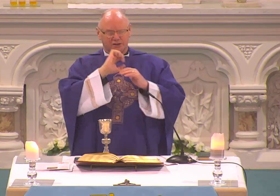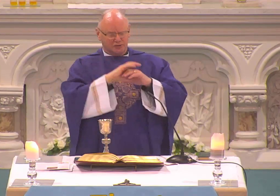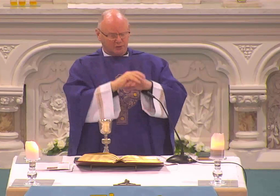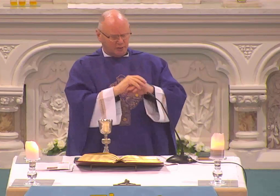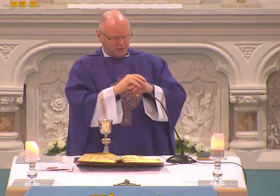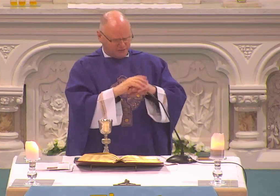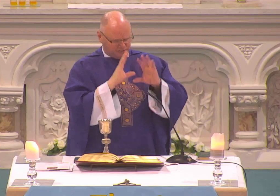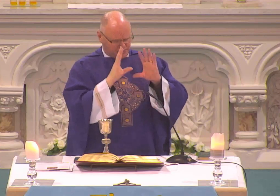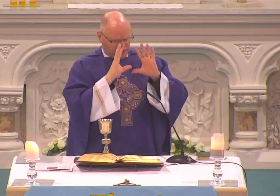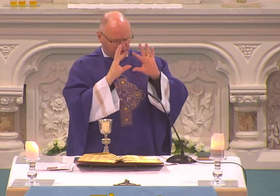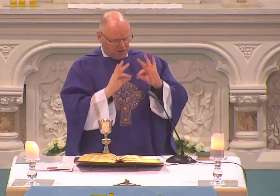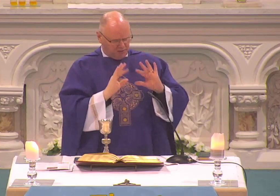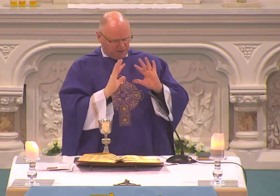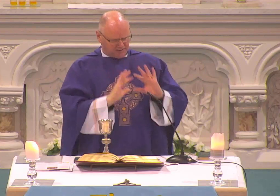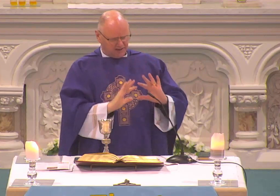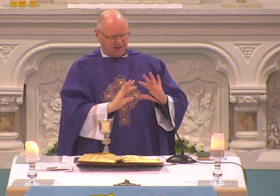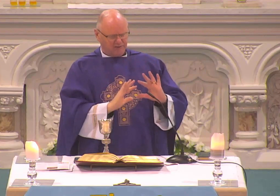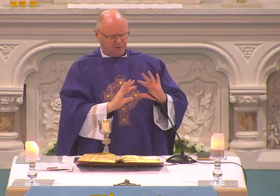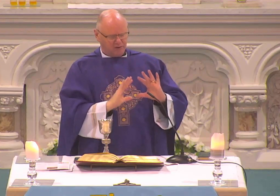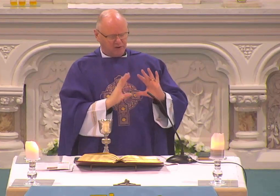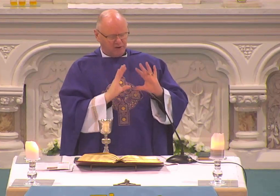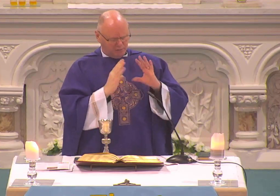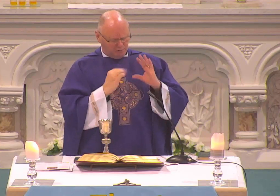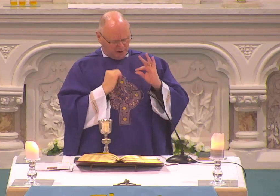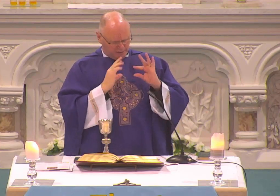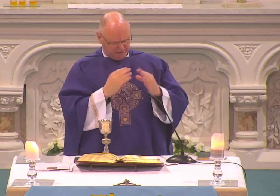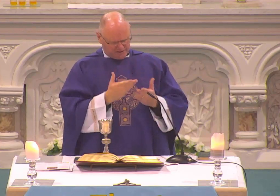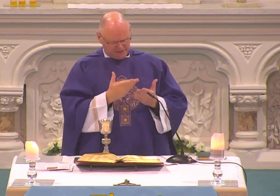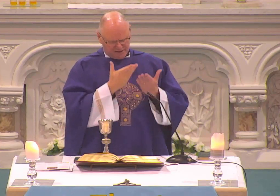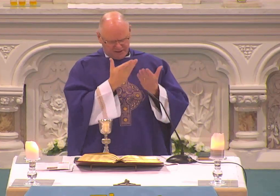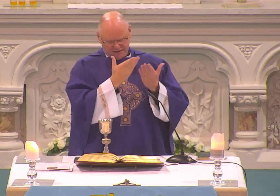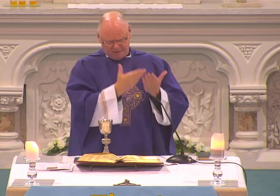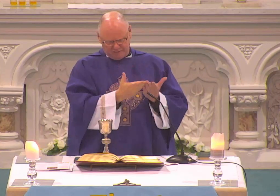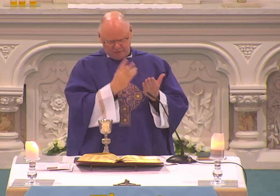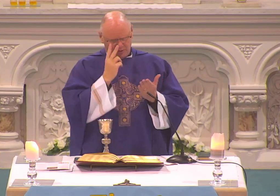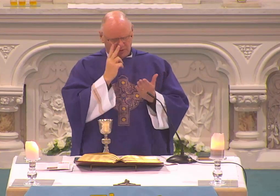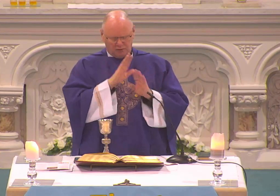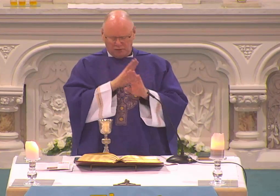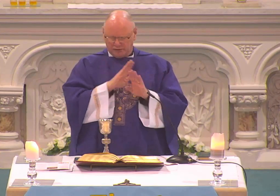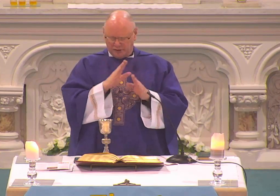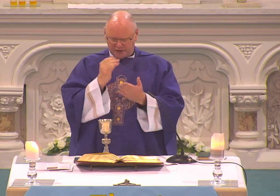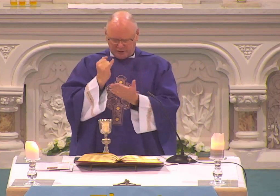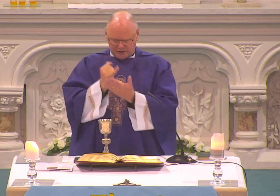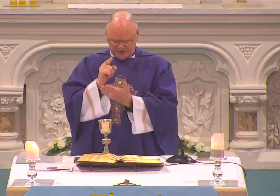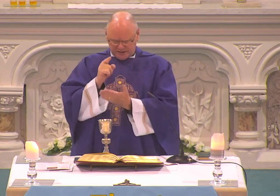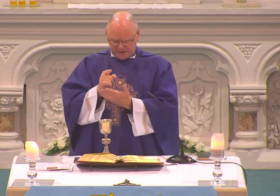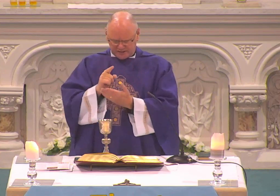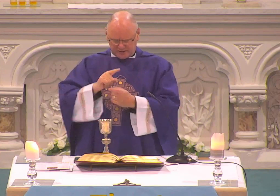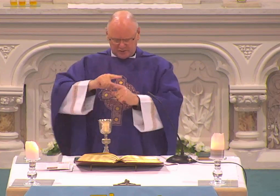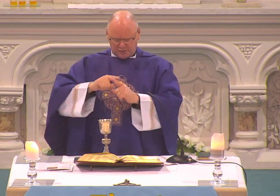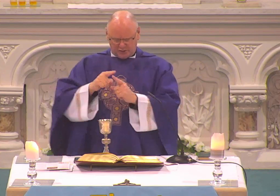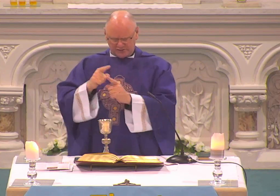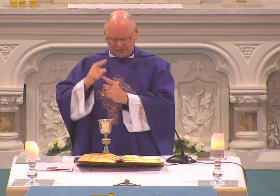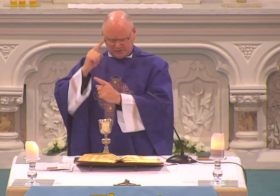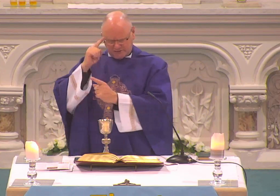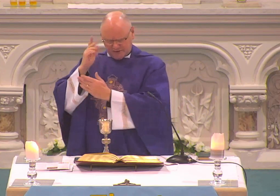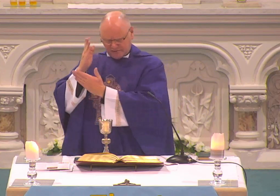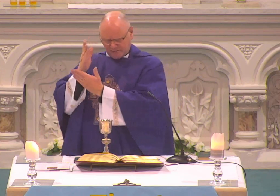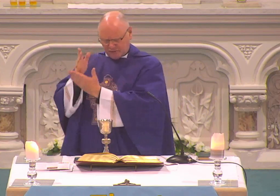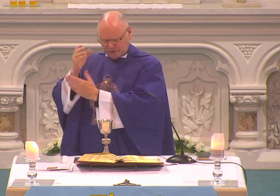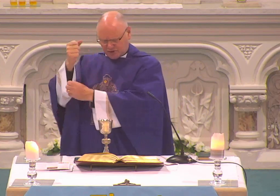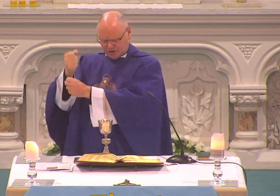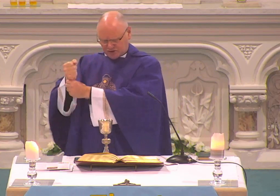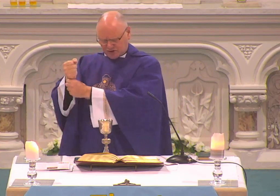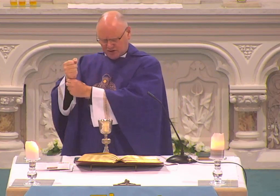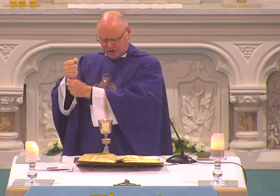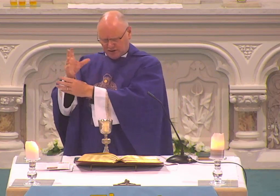said to your apostles, "Peace I leave you, my peace I give you. Look not on our sins, but on the faith of